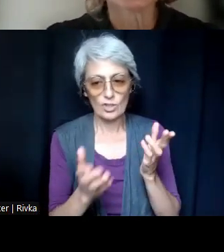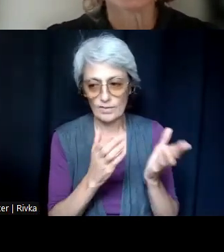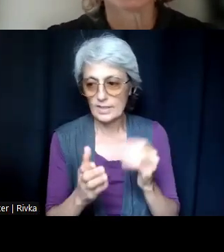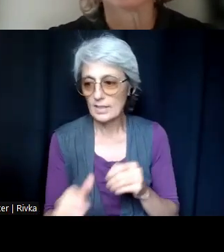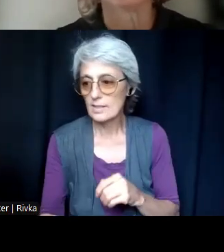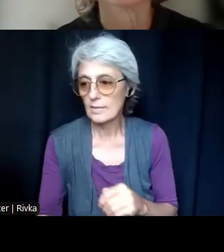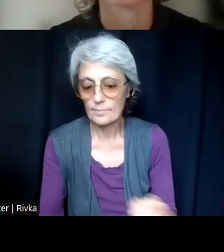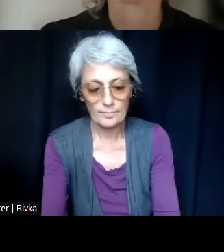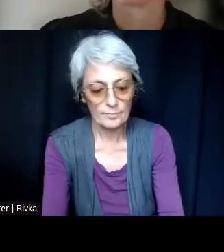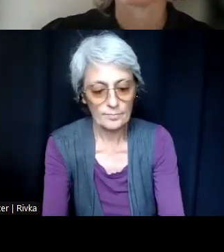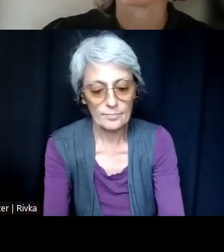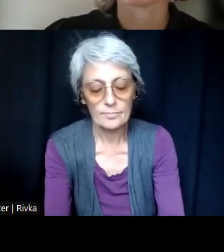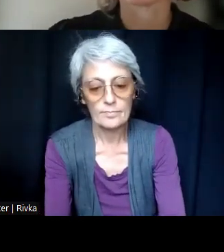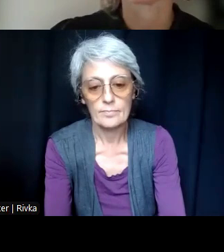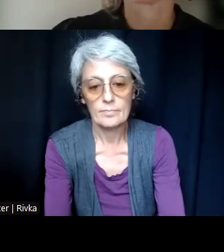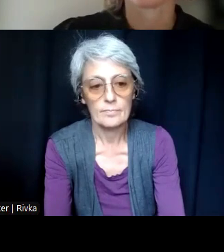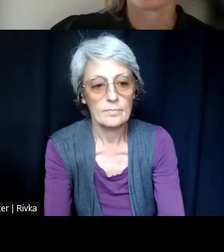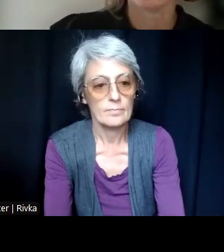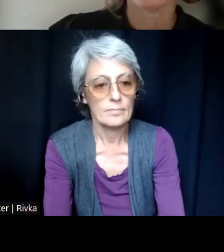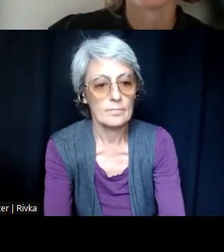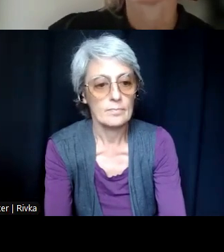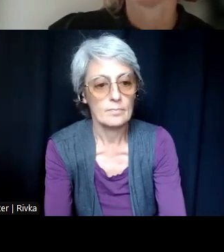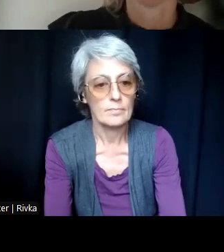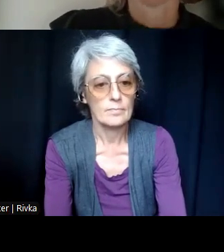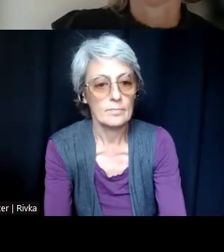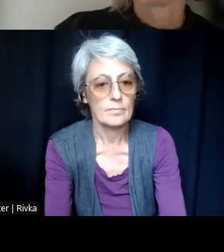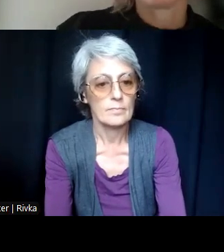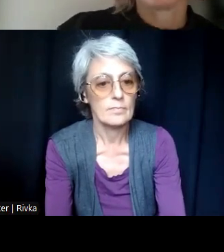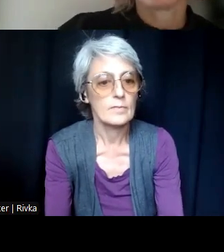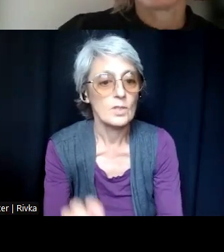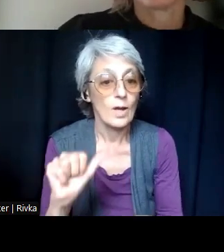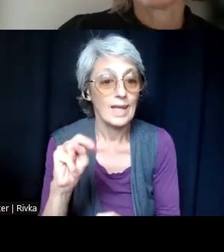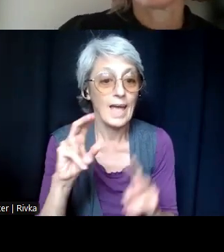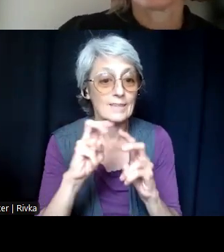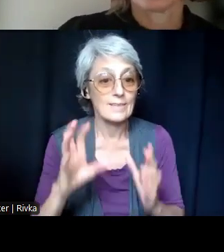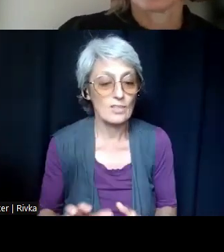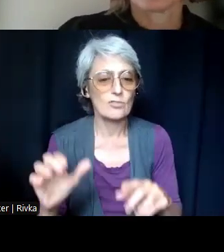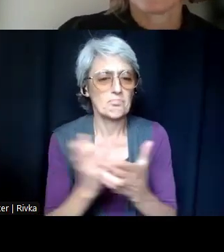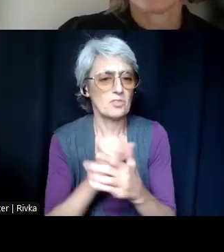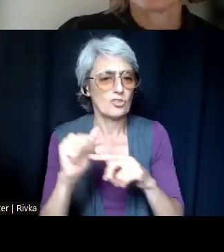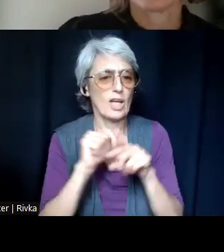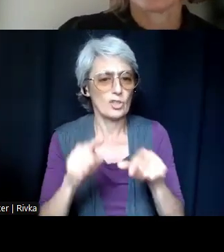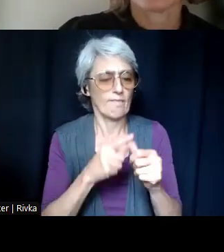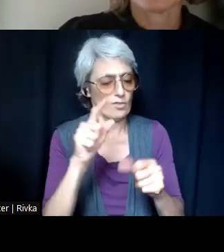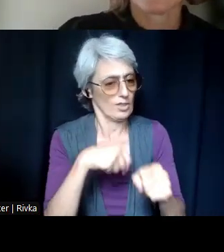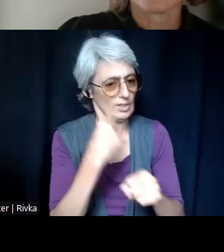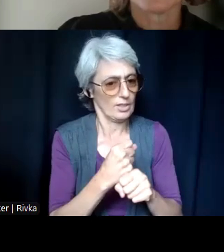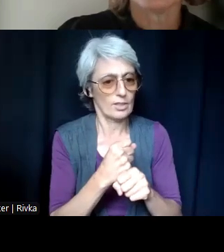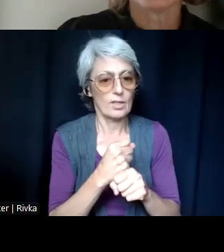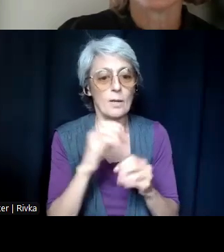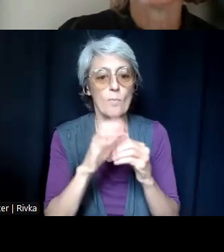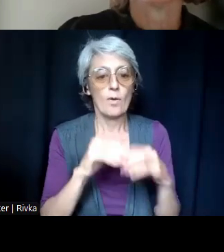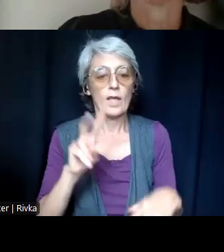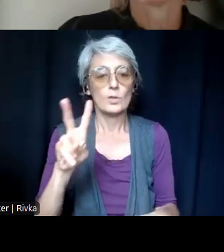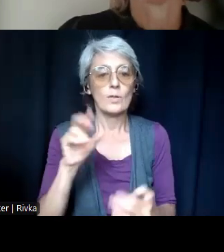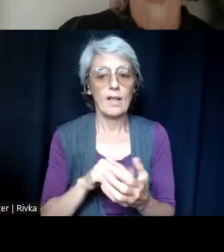so this was a big effort to get CANs assessors trained. So we in that first year enrolled over 2,800 CANs